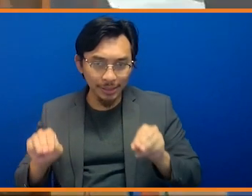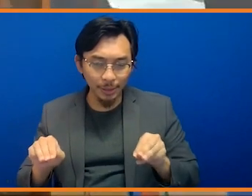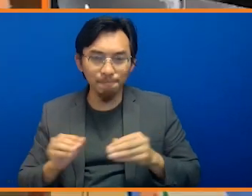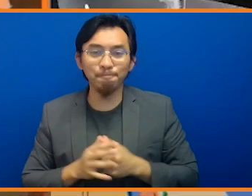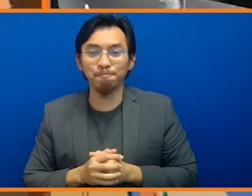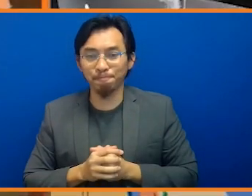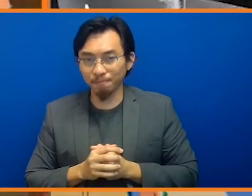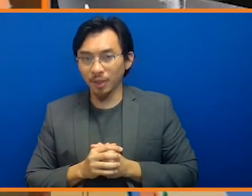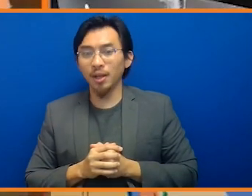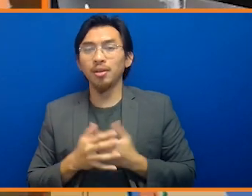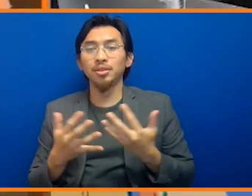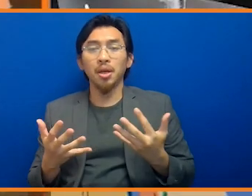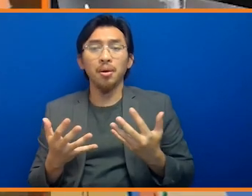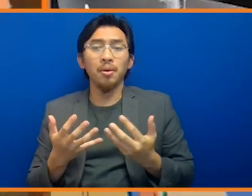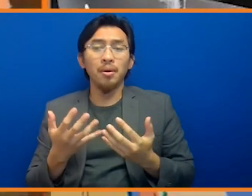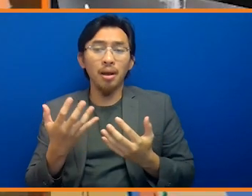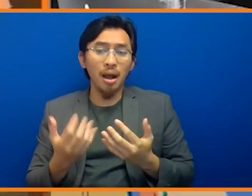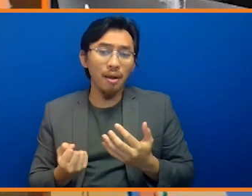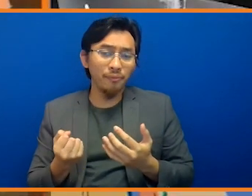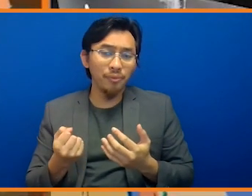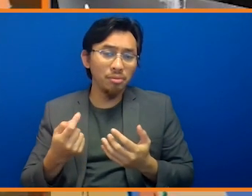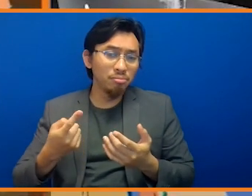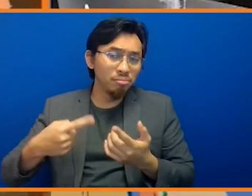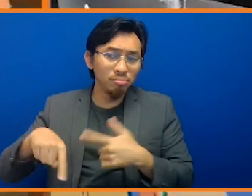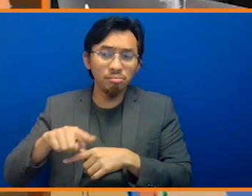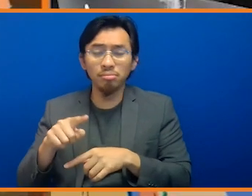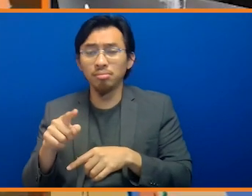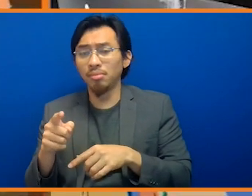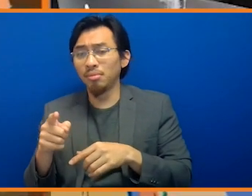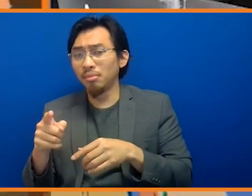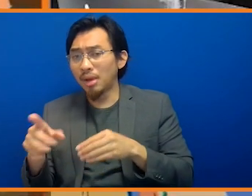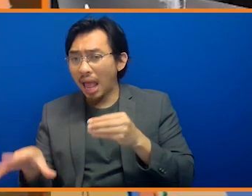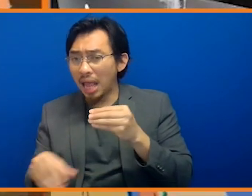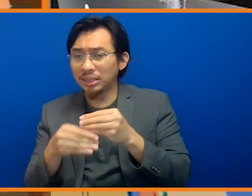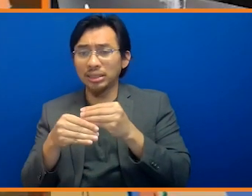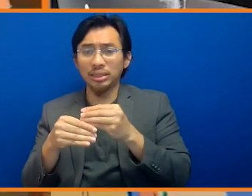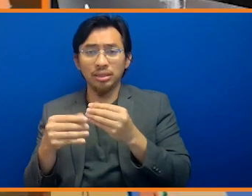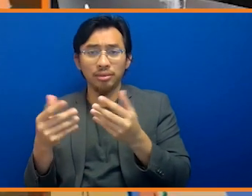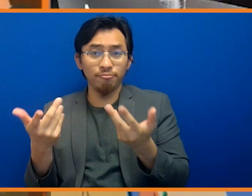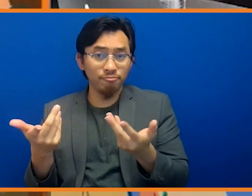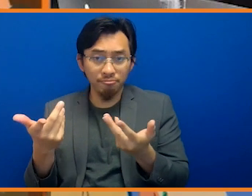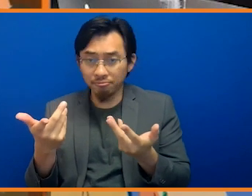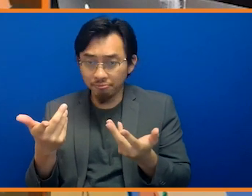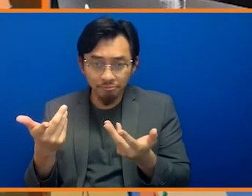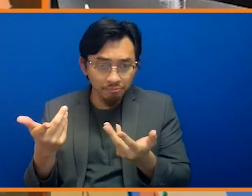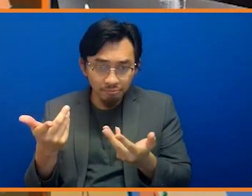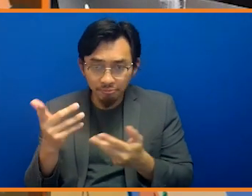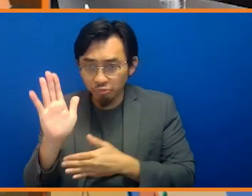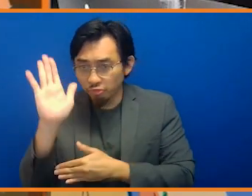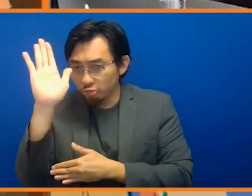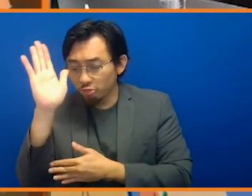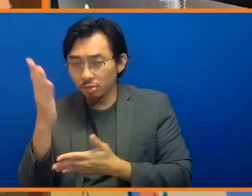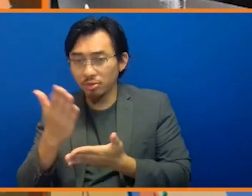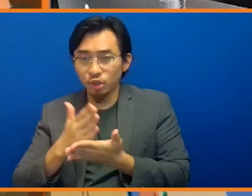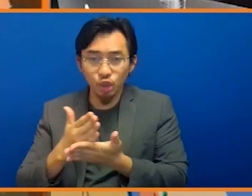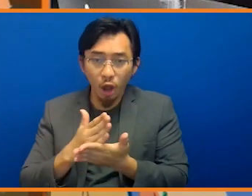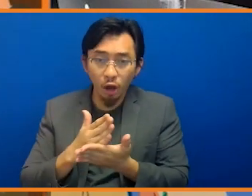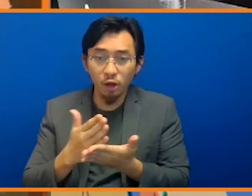in the museum. Is there anyone want to add what Jin Tanaka has shared with